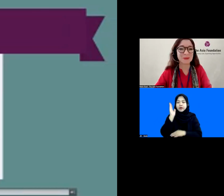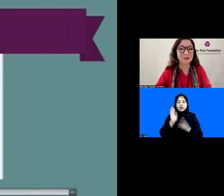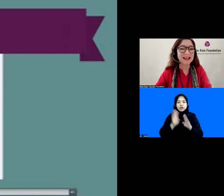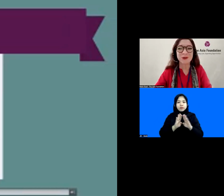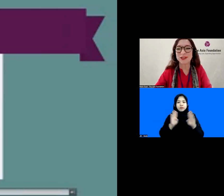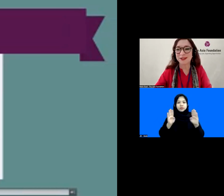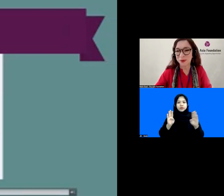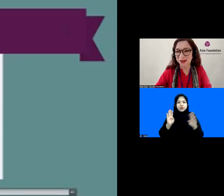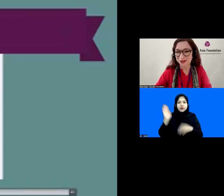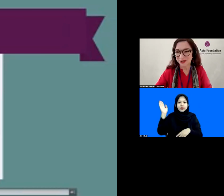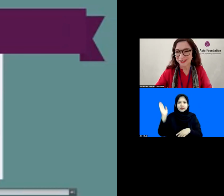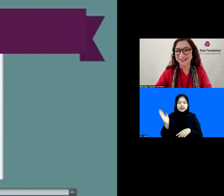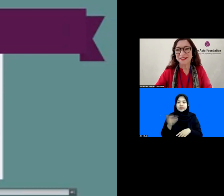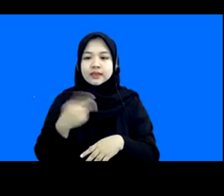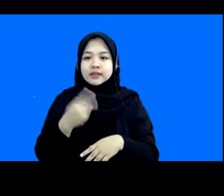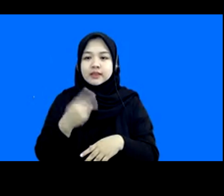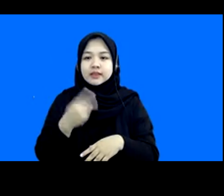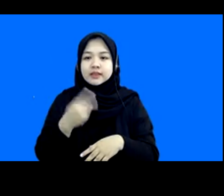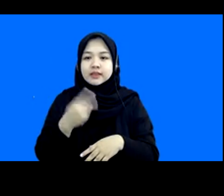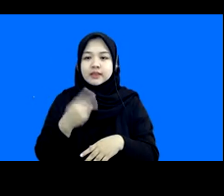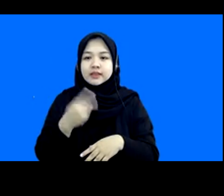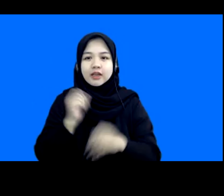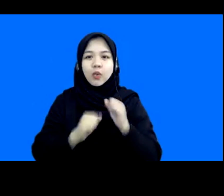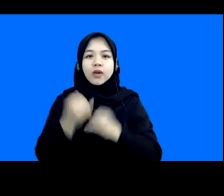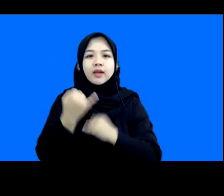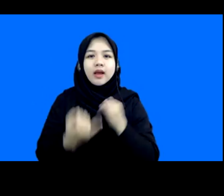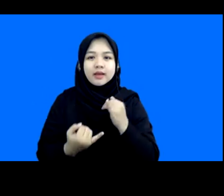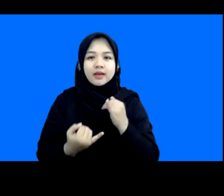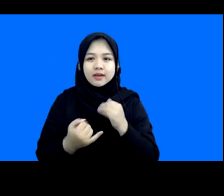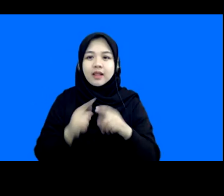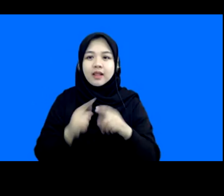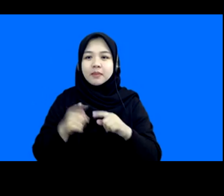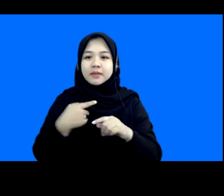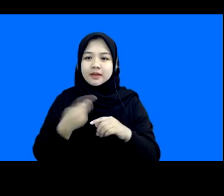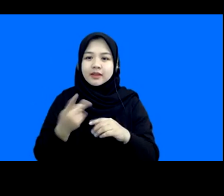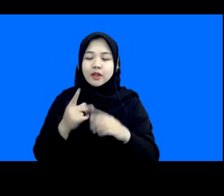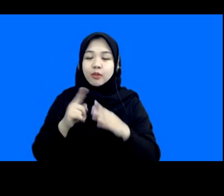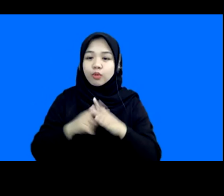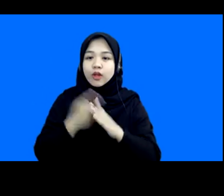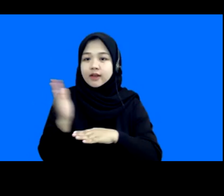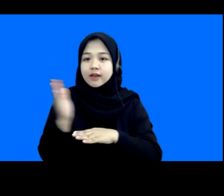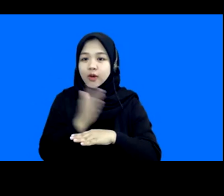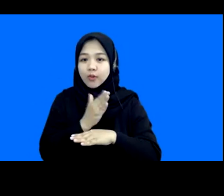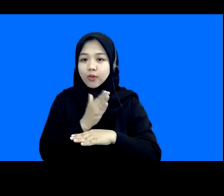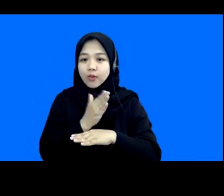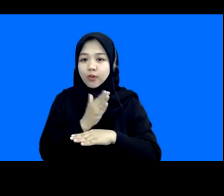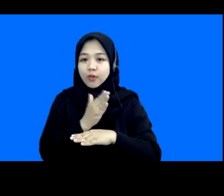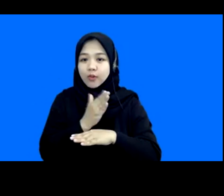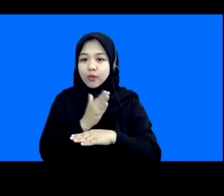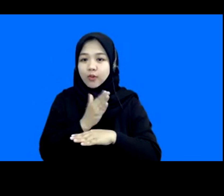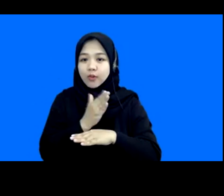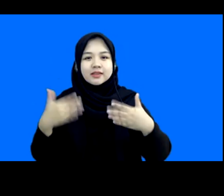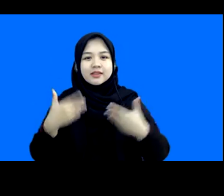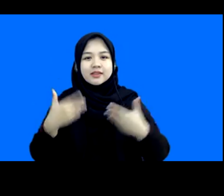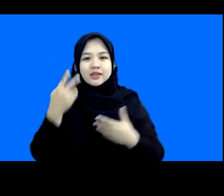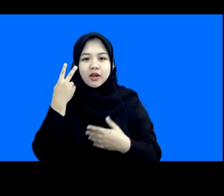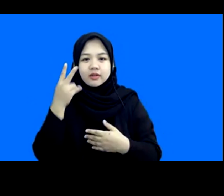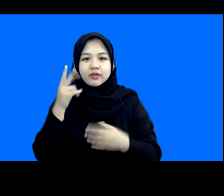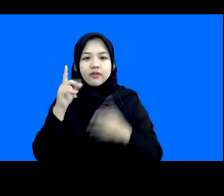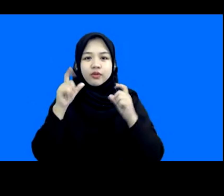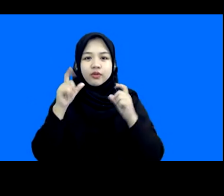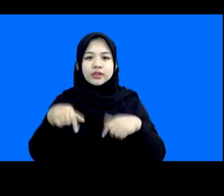beginning, which is take a picture. Everyone likes to have these photos for their records and their social media. So I'd like to